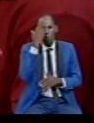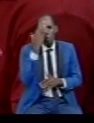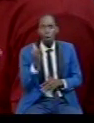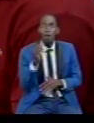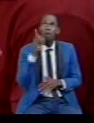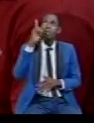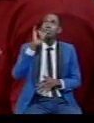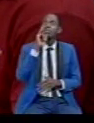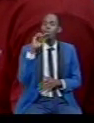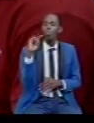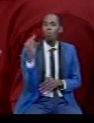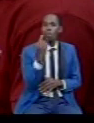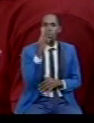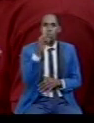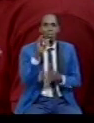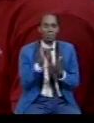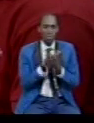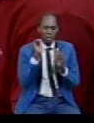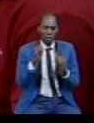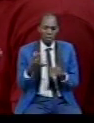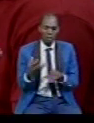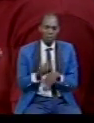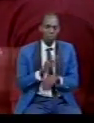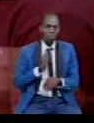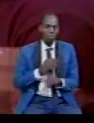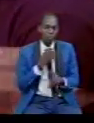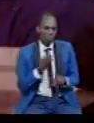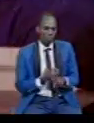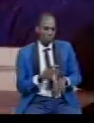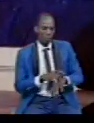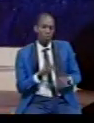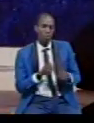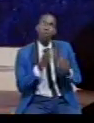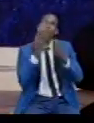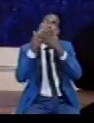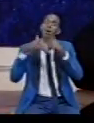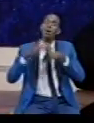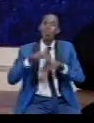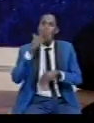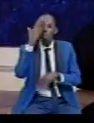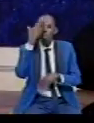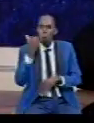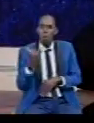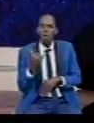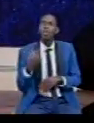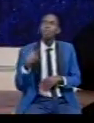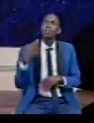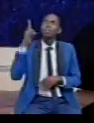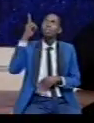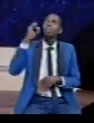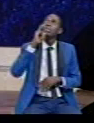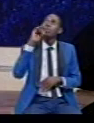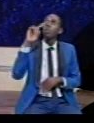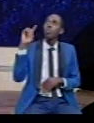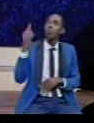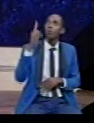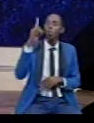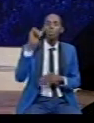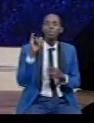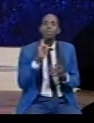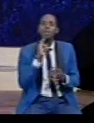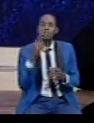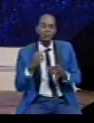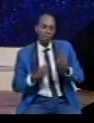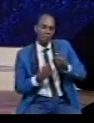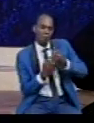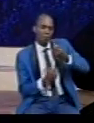can take us from earth and take us to heaven. Why? He's the only one, the very source and the